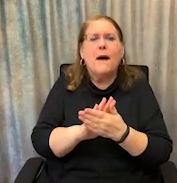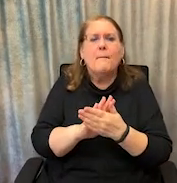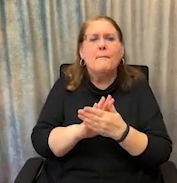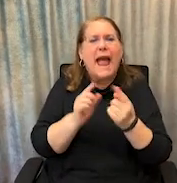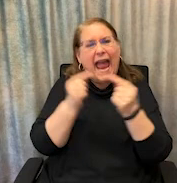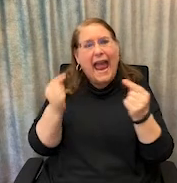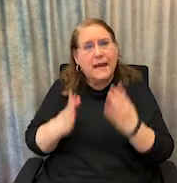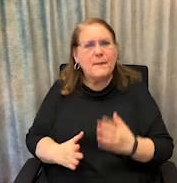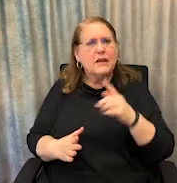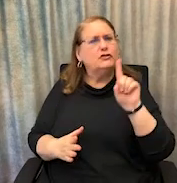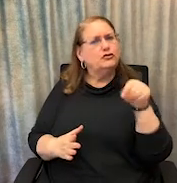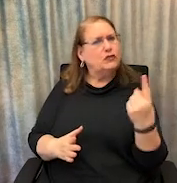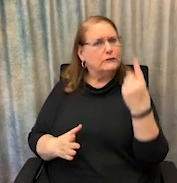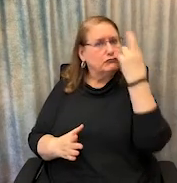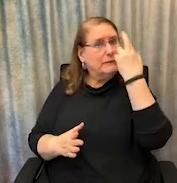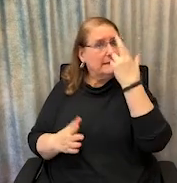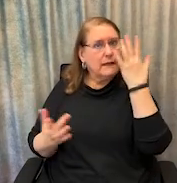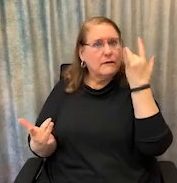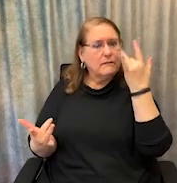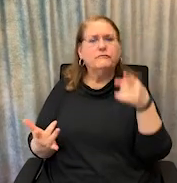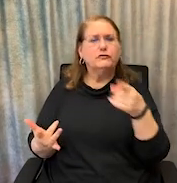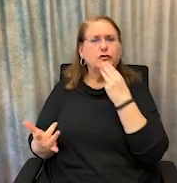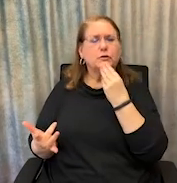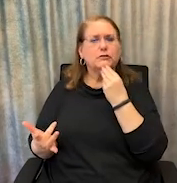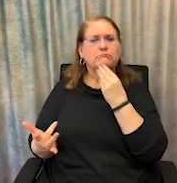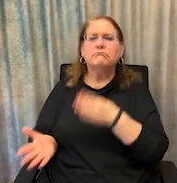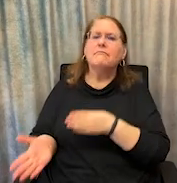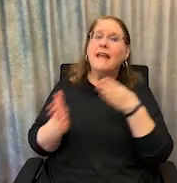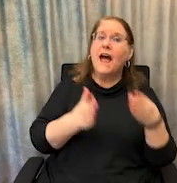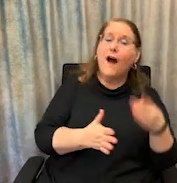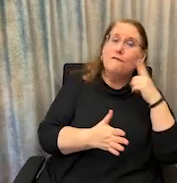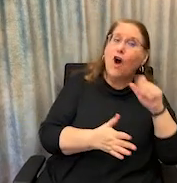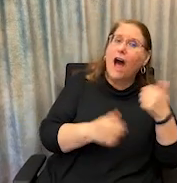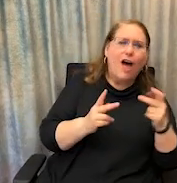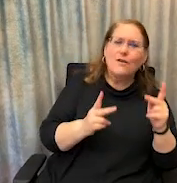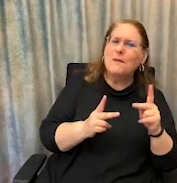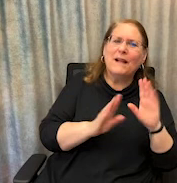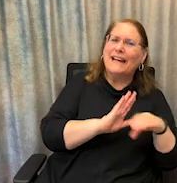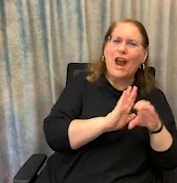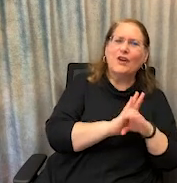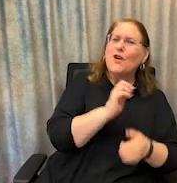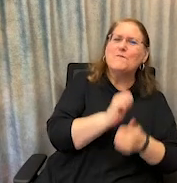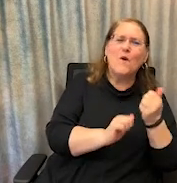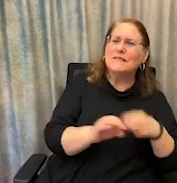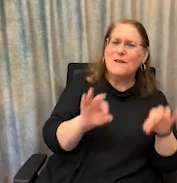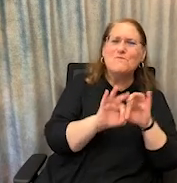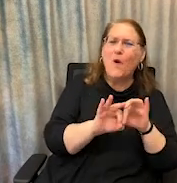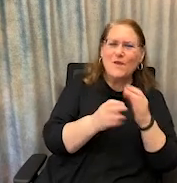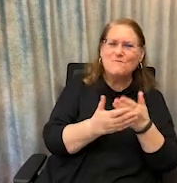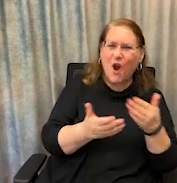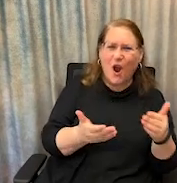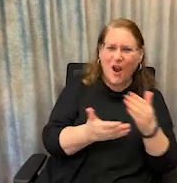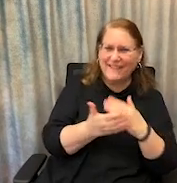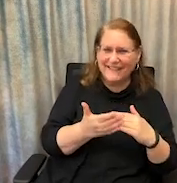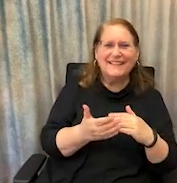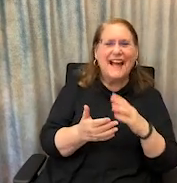was Jewish. And for others, the character was the most important part. And my personal